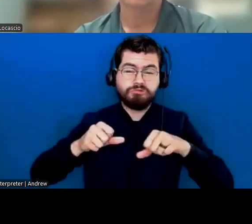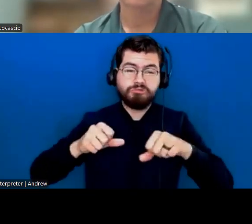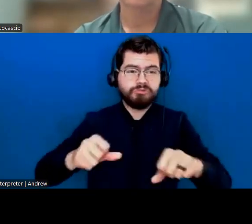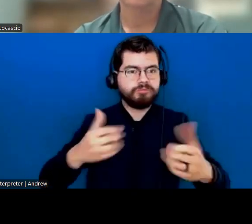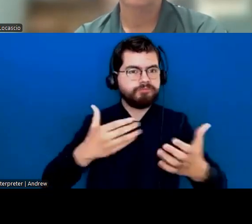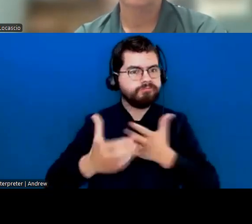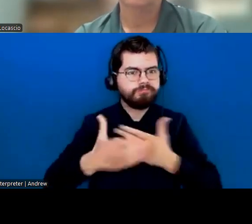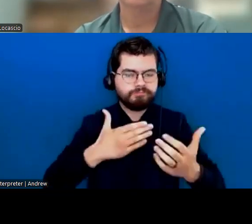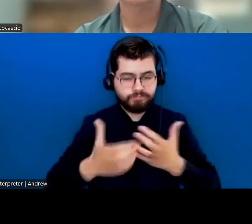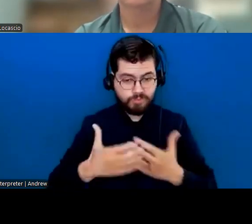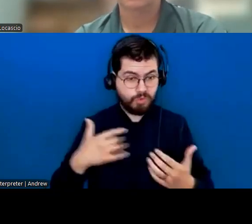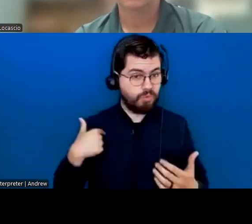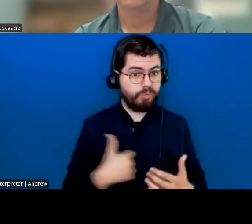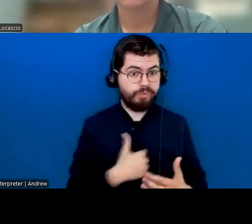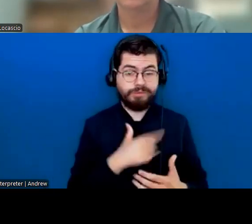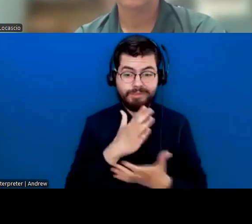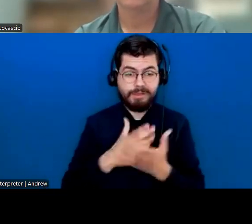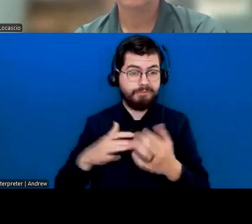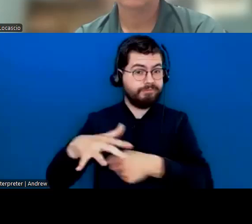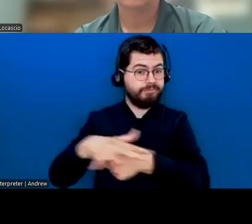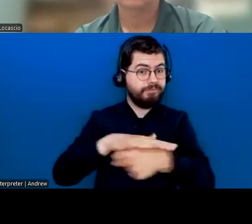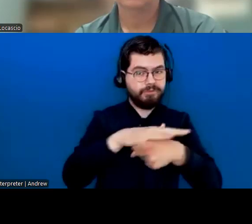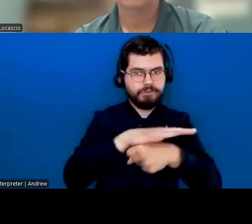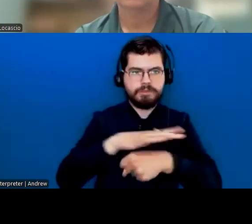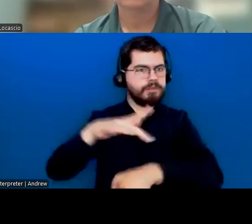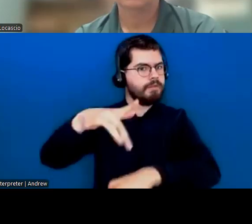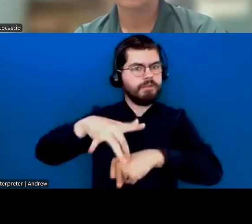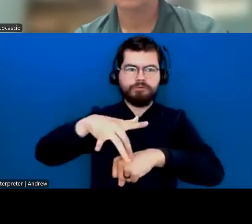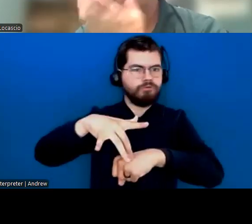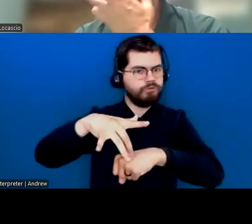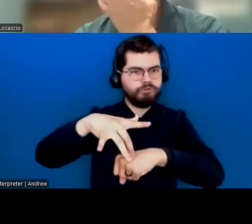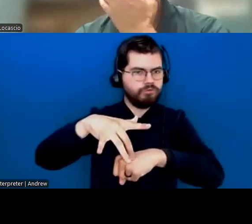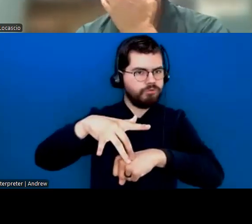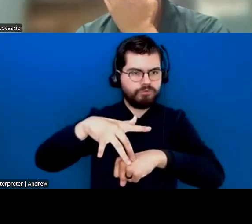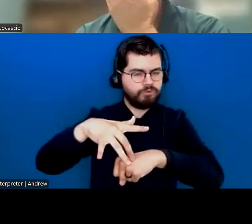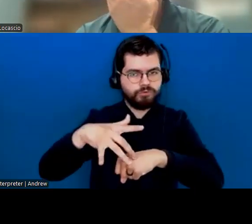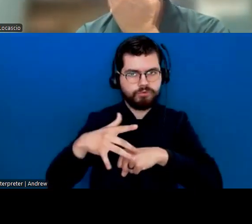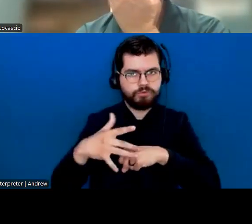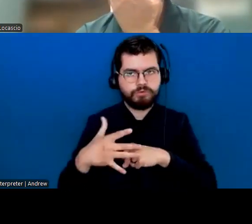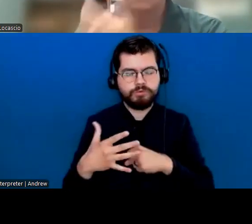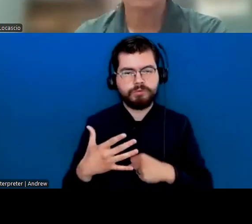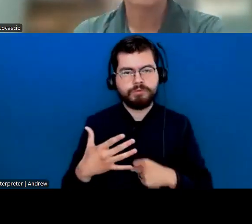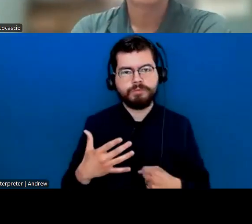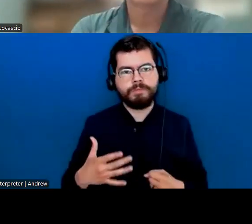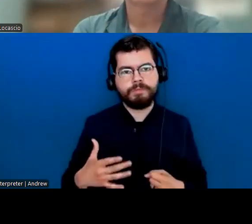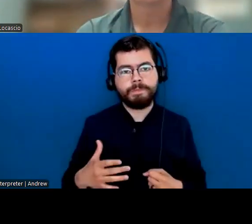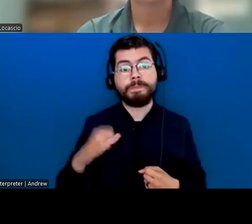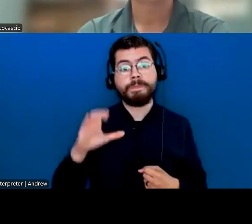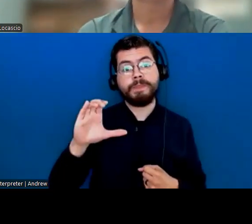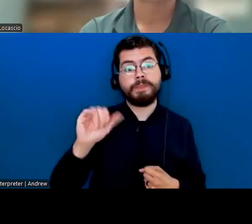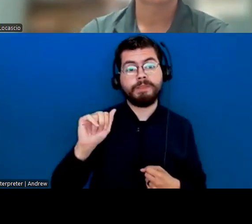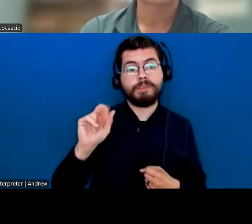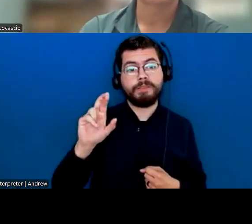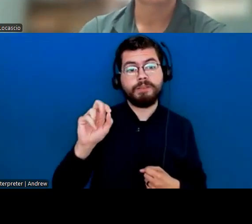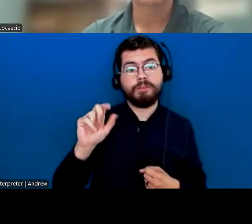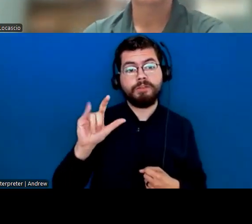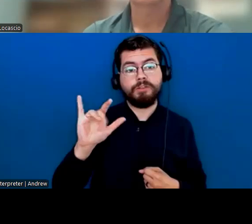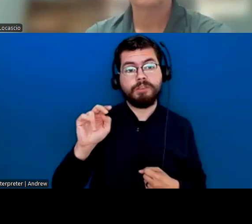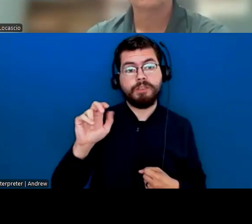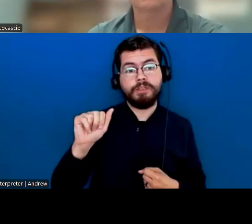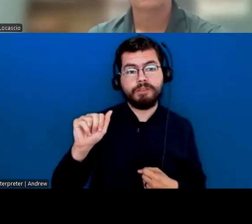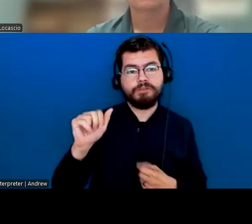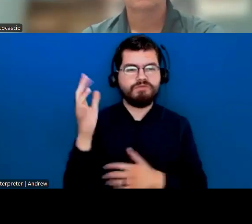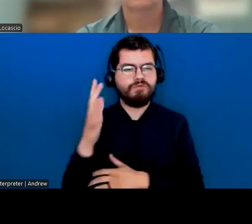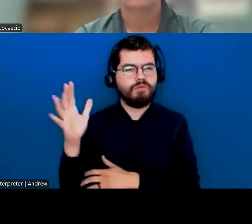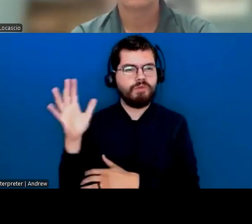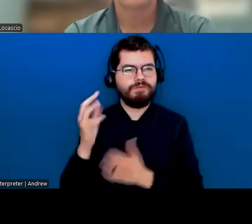take machinery into those. We're dealing with the Carolina forest fire in Horry County that's been